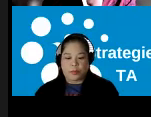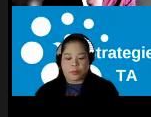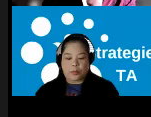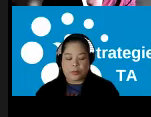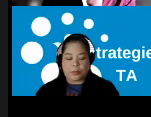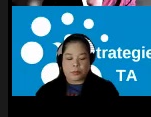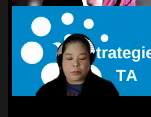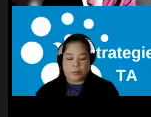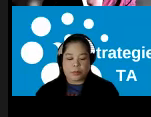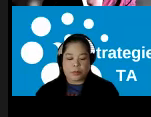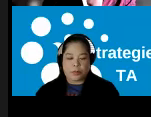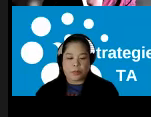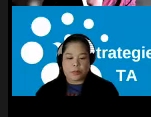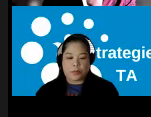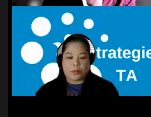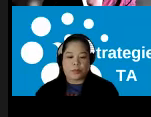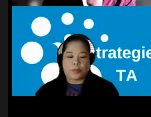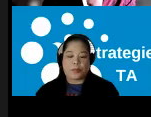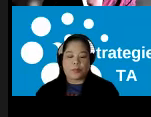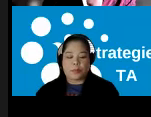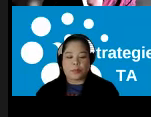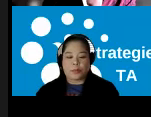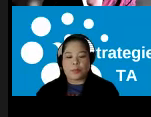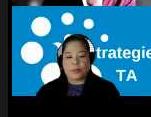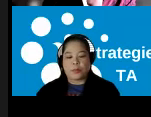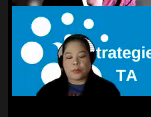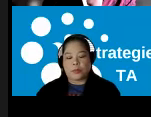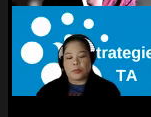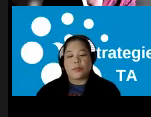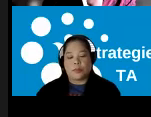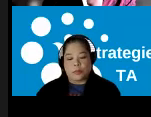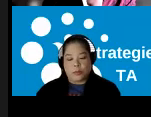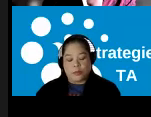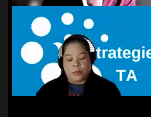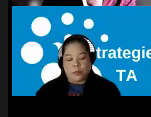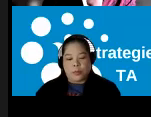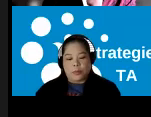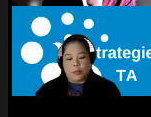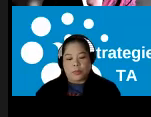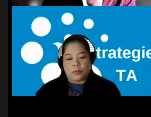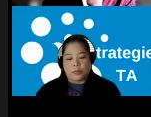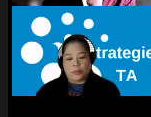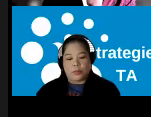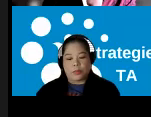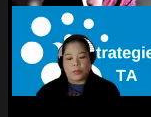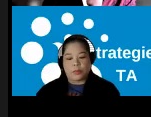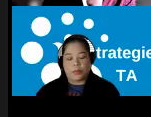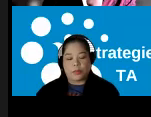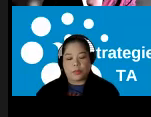by several community schools coalition. Um, you know, they were